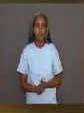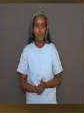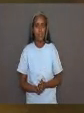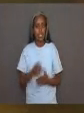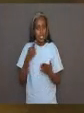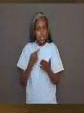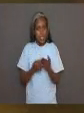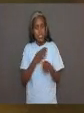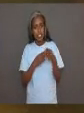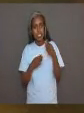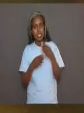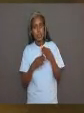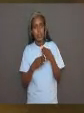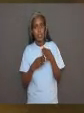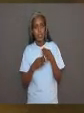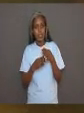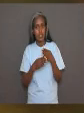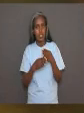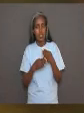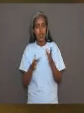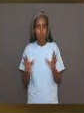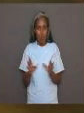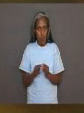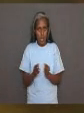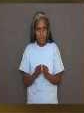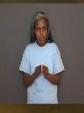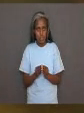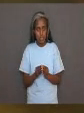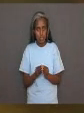These steps are collecting,